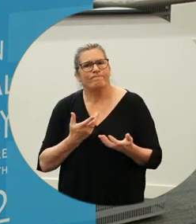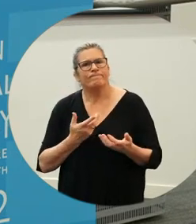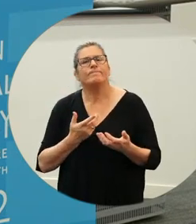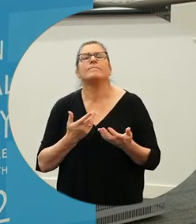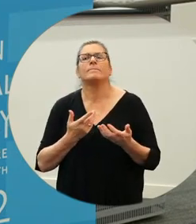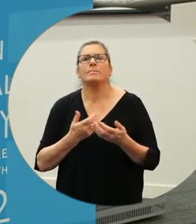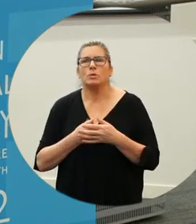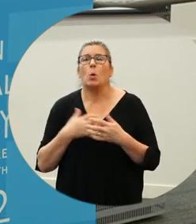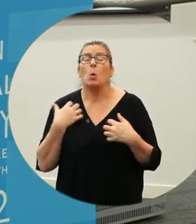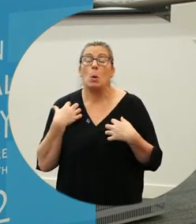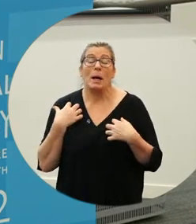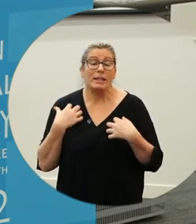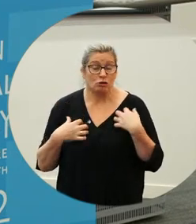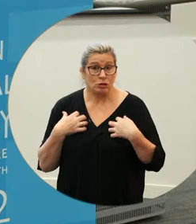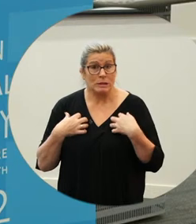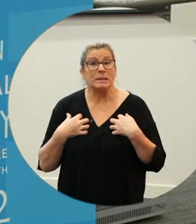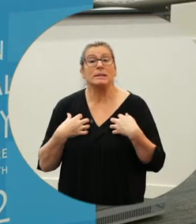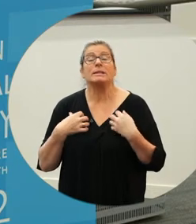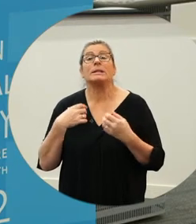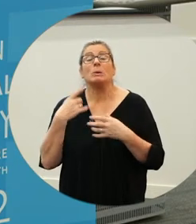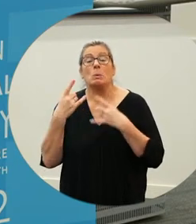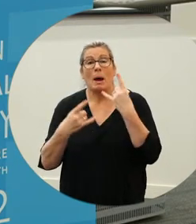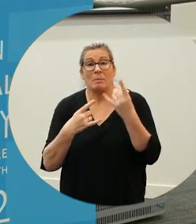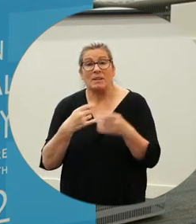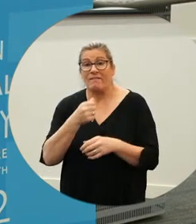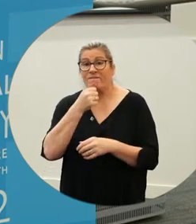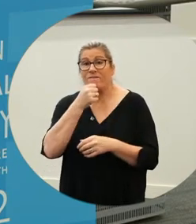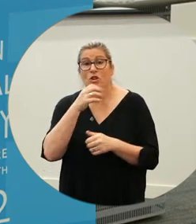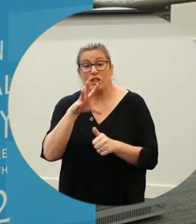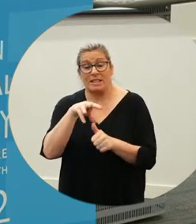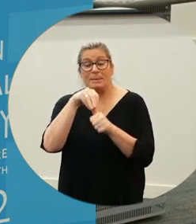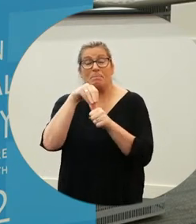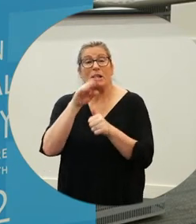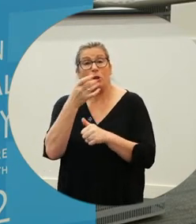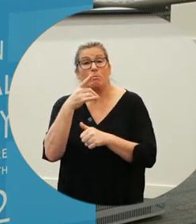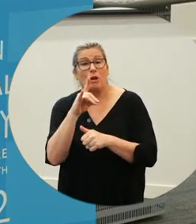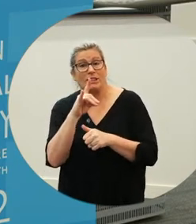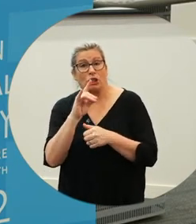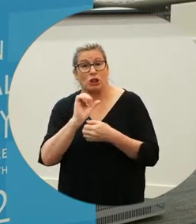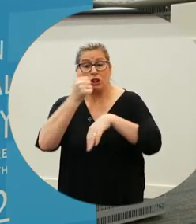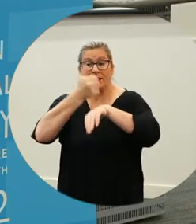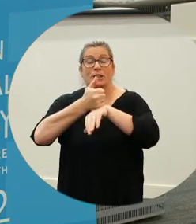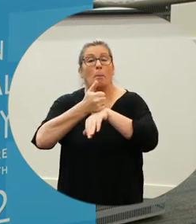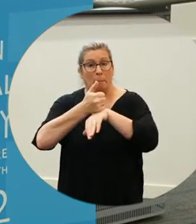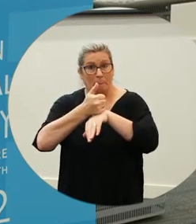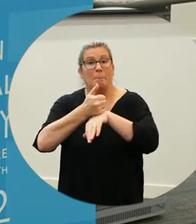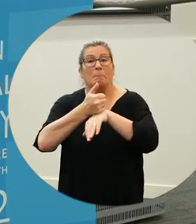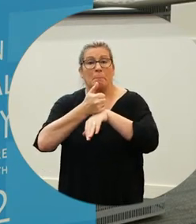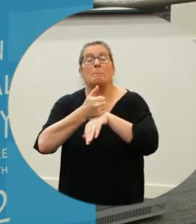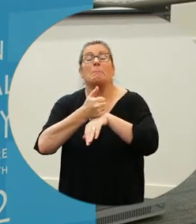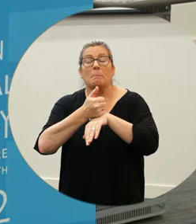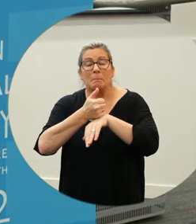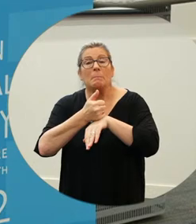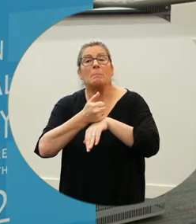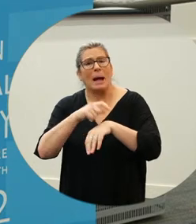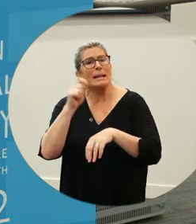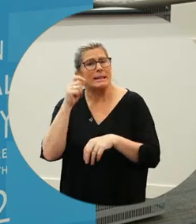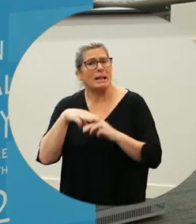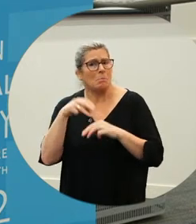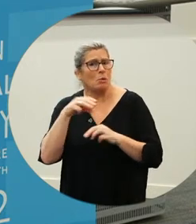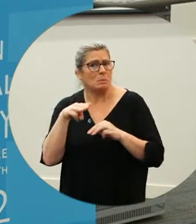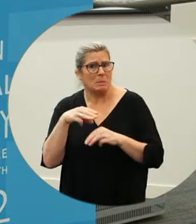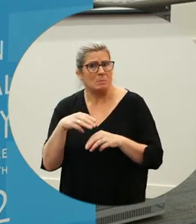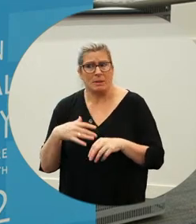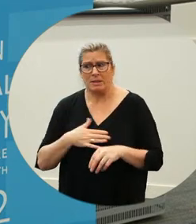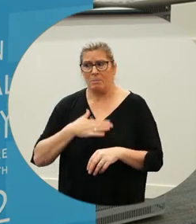enough, the first special branch units were formed. And I think most people would be surprised in this